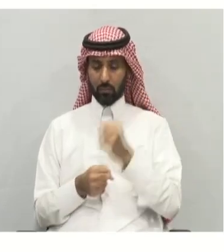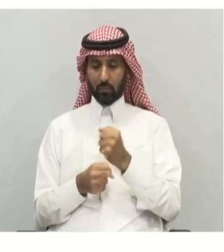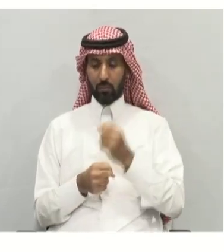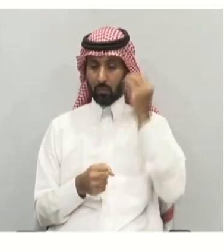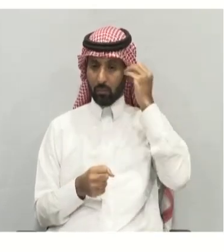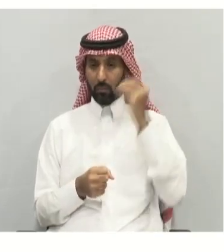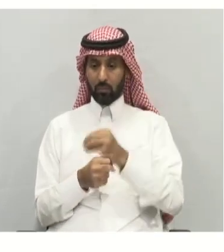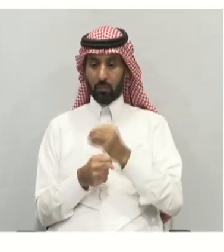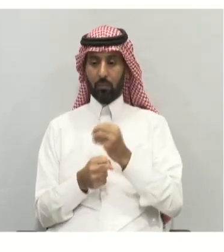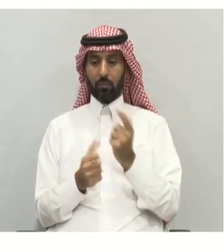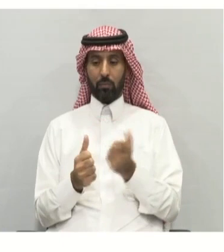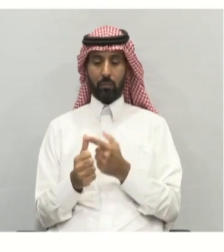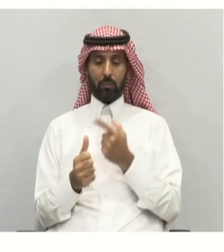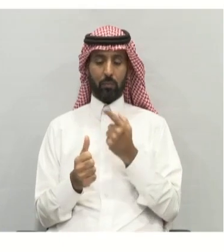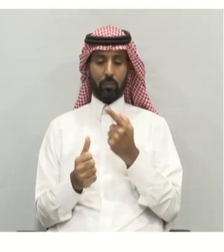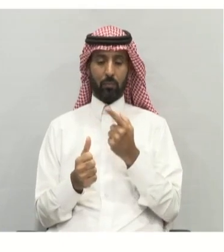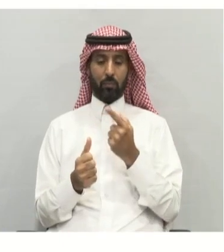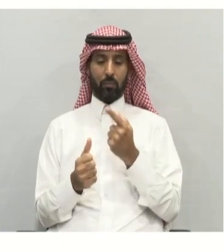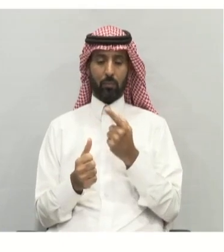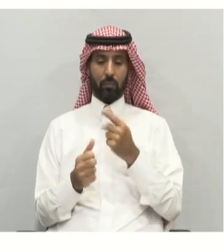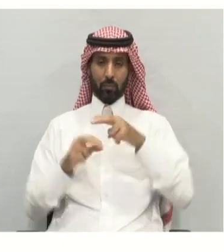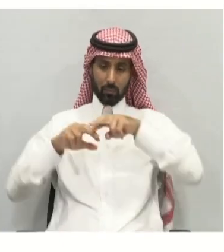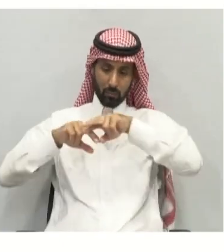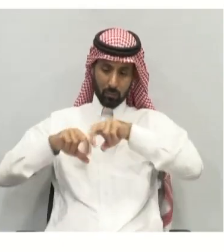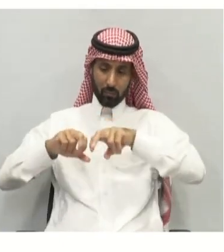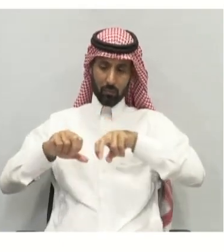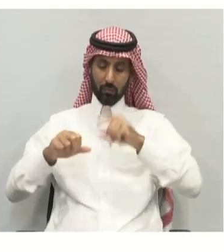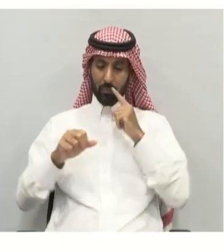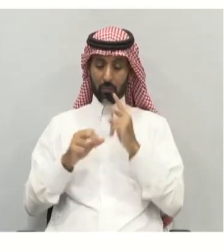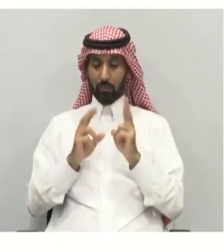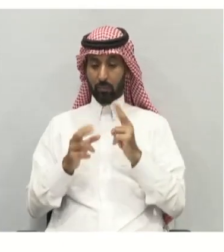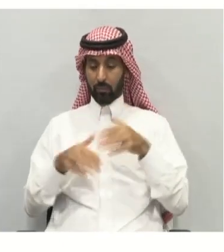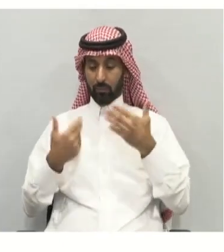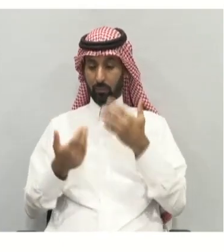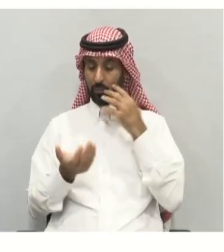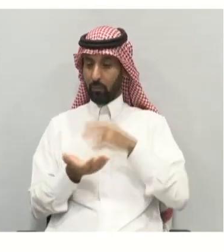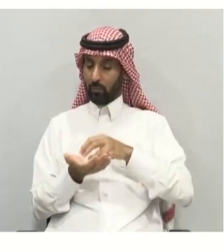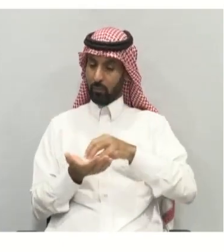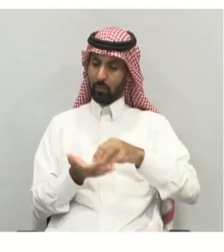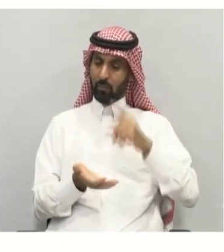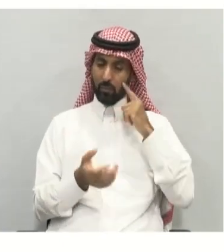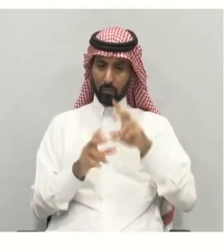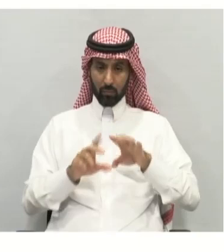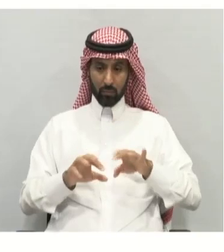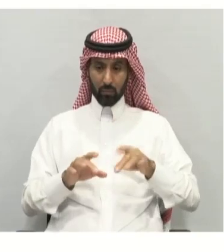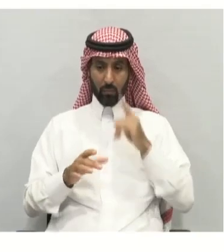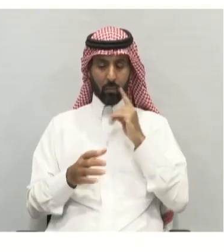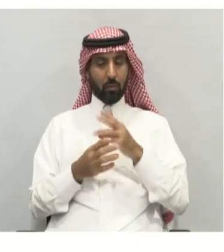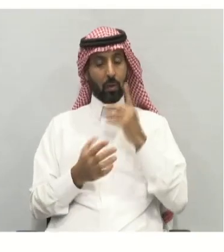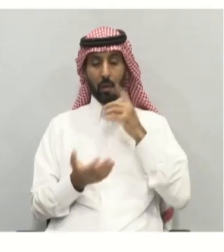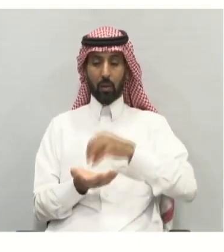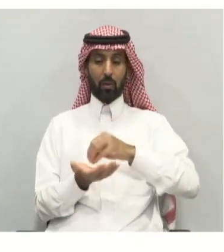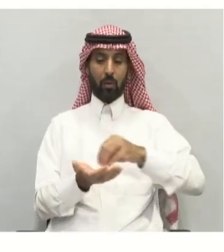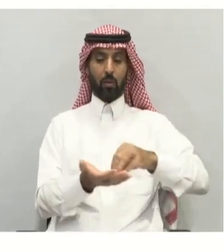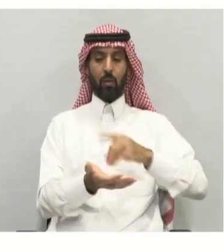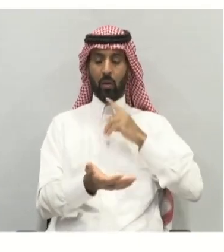was a similar to one of these exercises as a project where I ask you to celebrate a research a